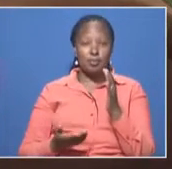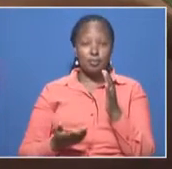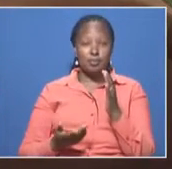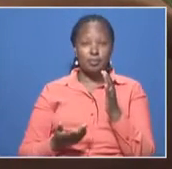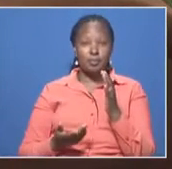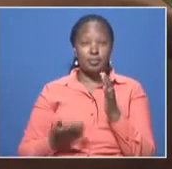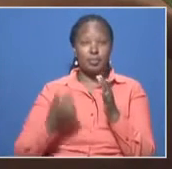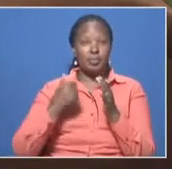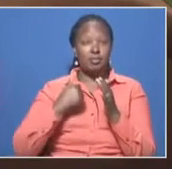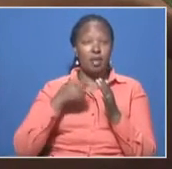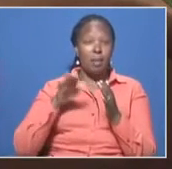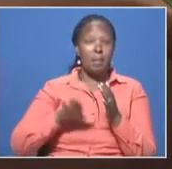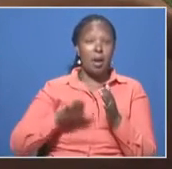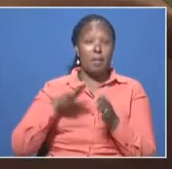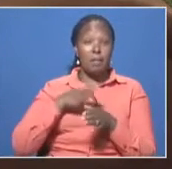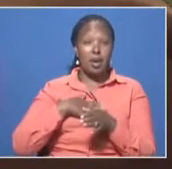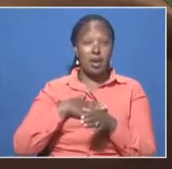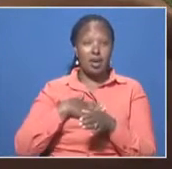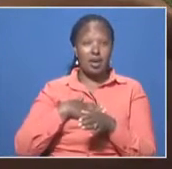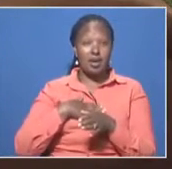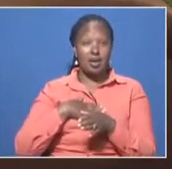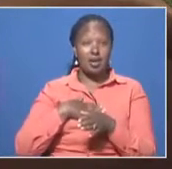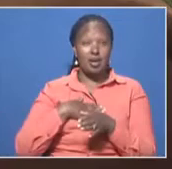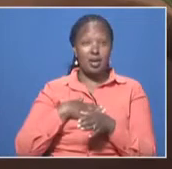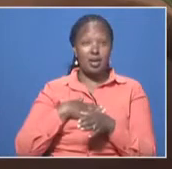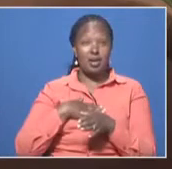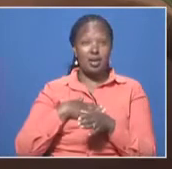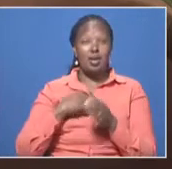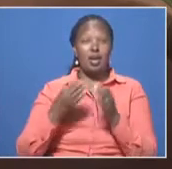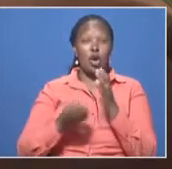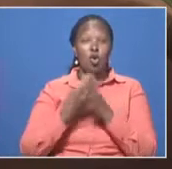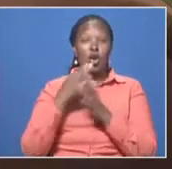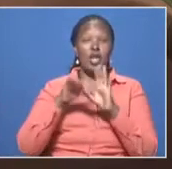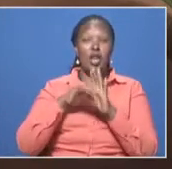You know, my mom, growing up in the home, you know,